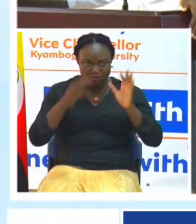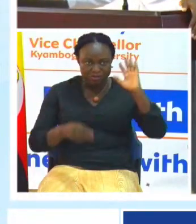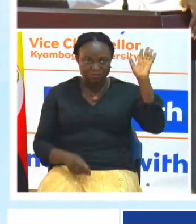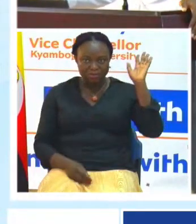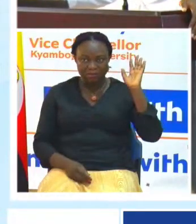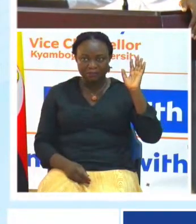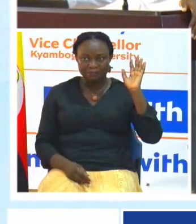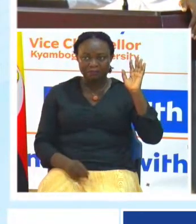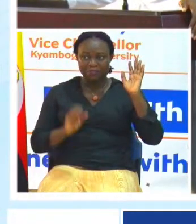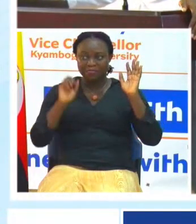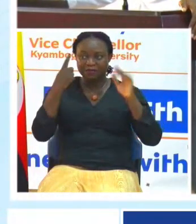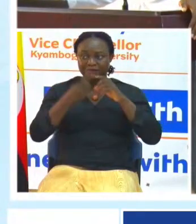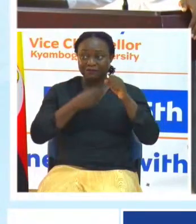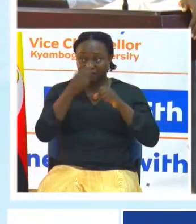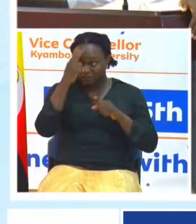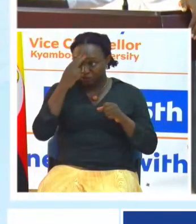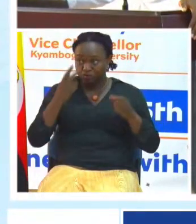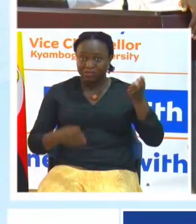year?